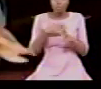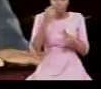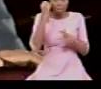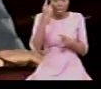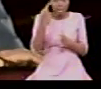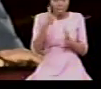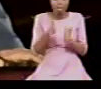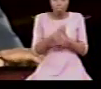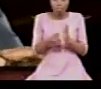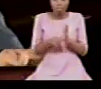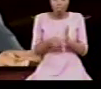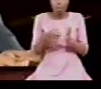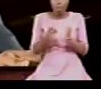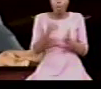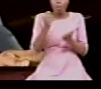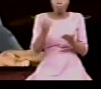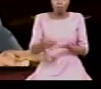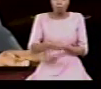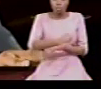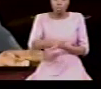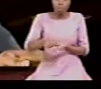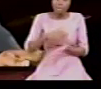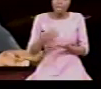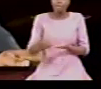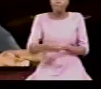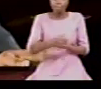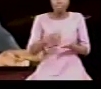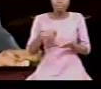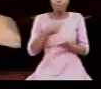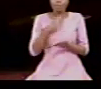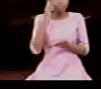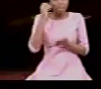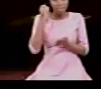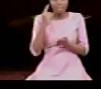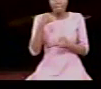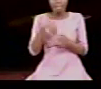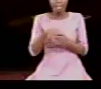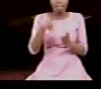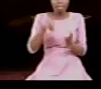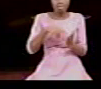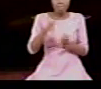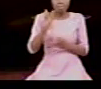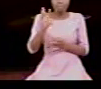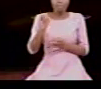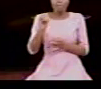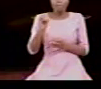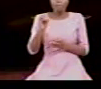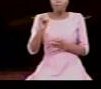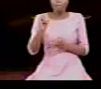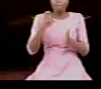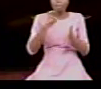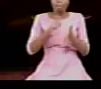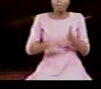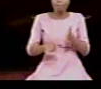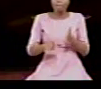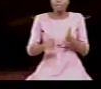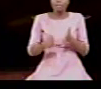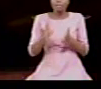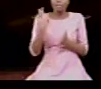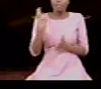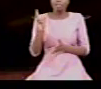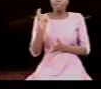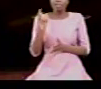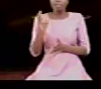and reaping. So listen very carefully. In Psalm 50, from verse